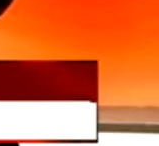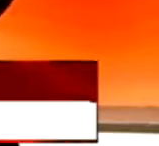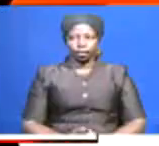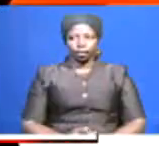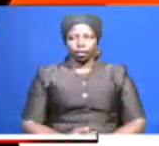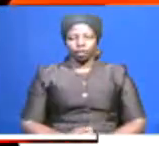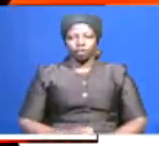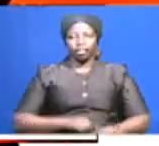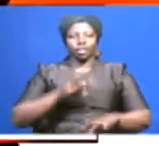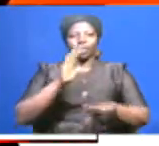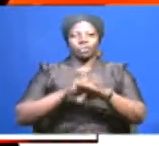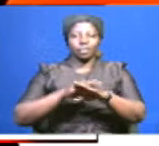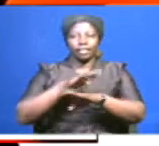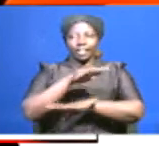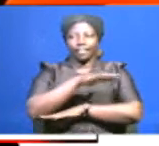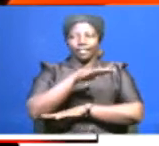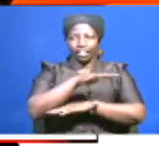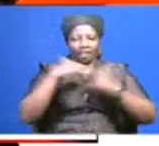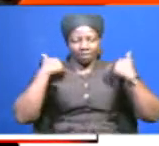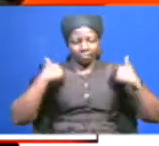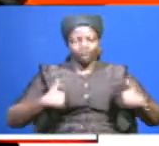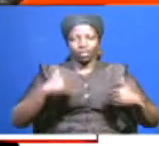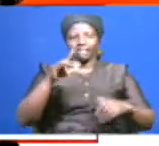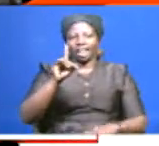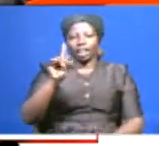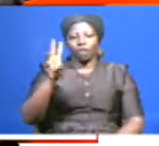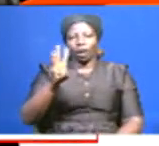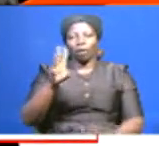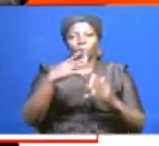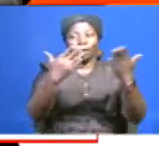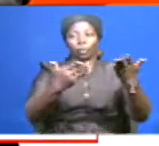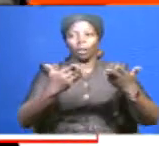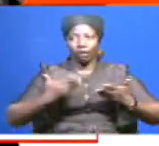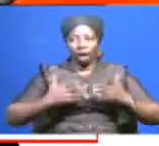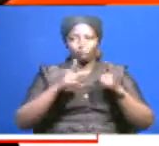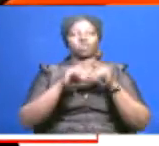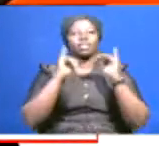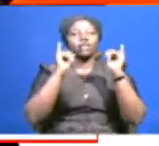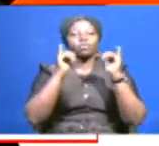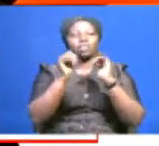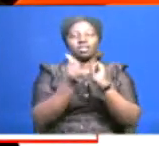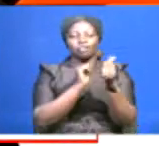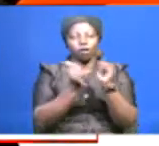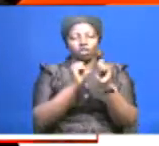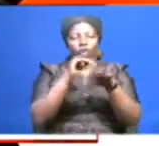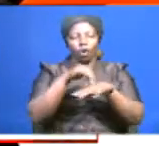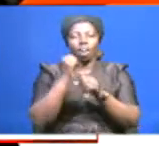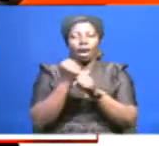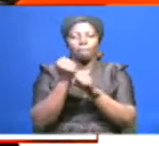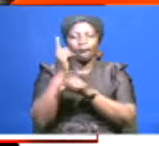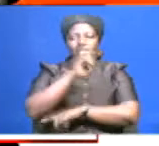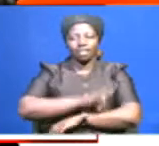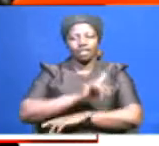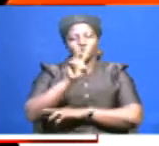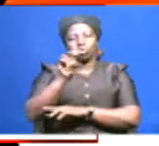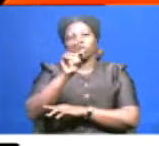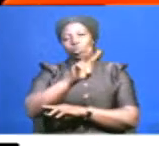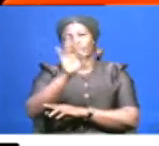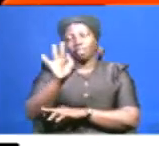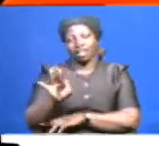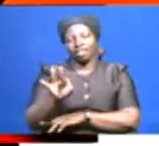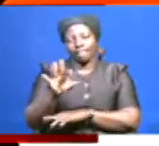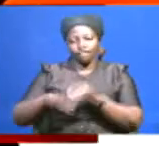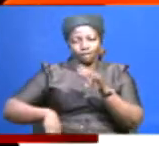A very good evening to you. My name is Daniel Wahome and welcome to Prime Edition Sports on Labor Day 2023. The Football